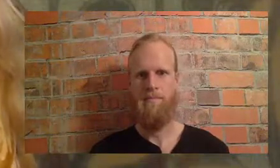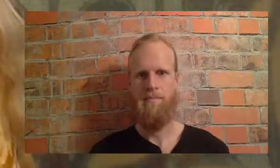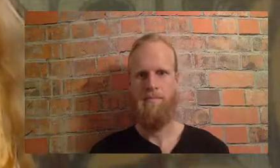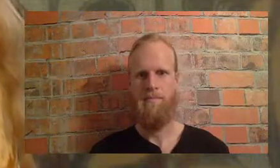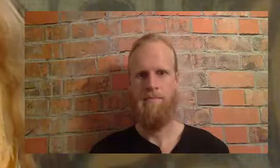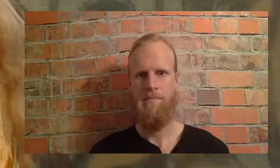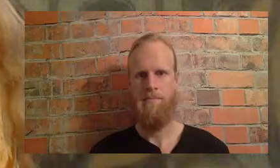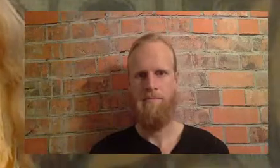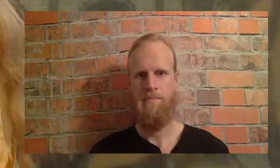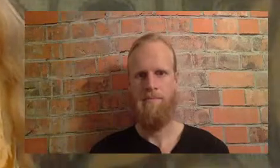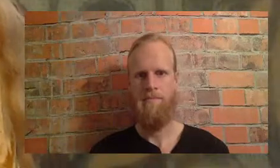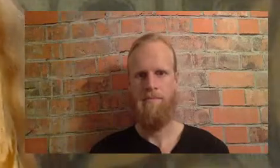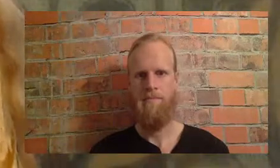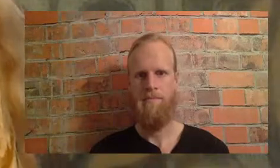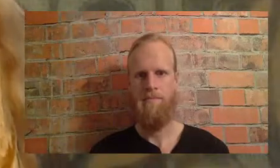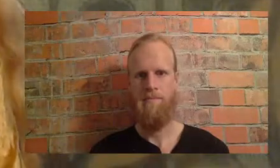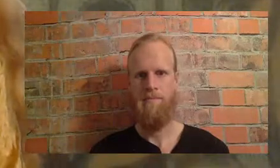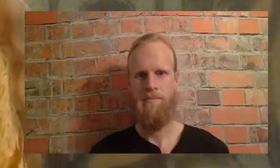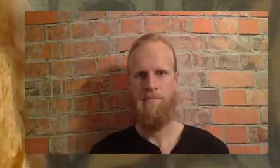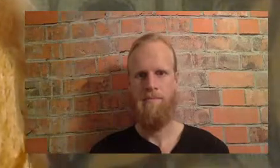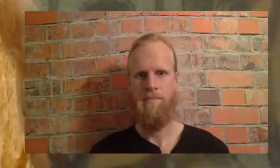before it starts going down.